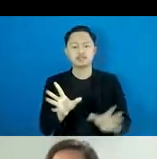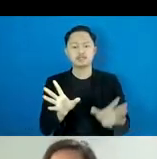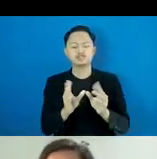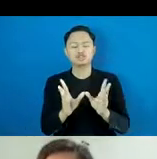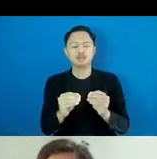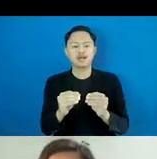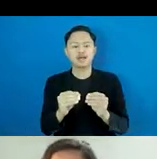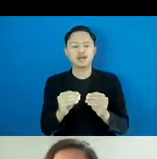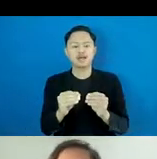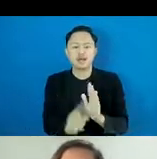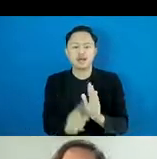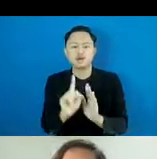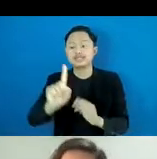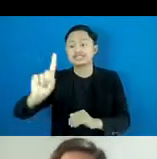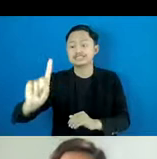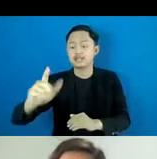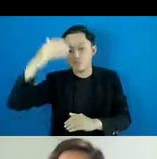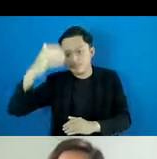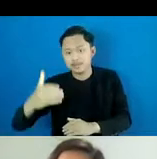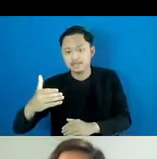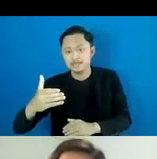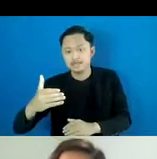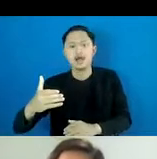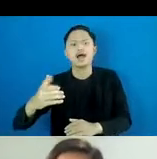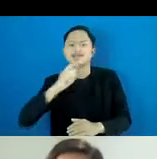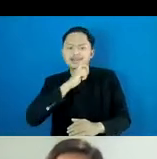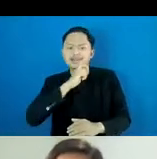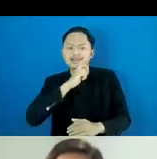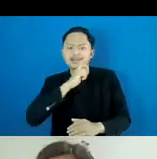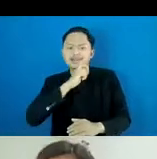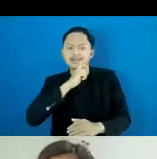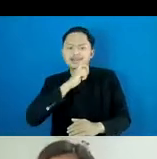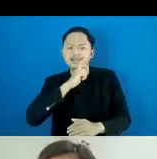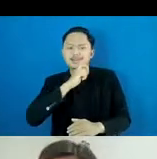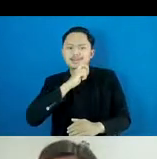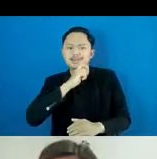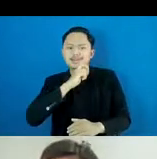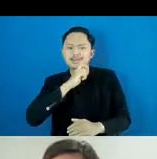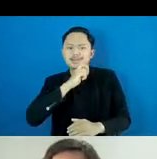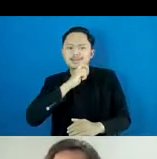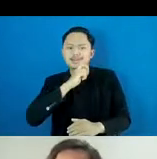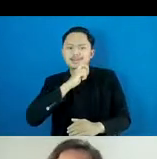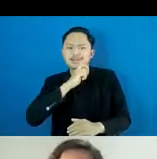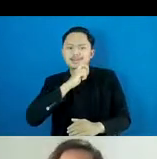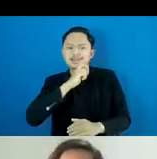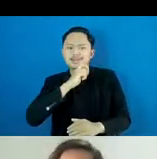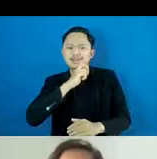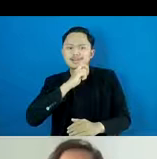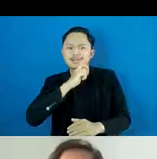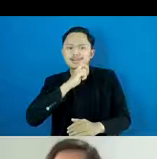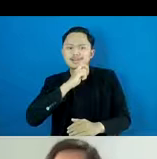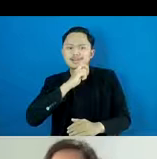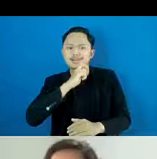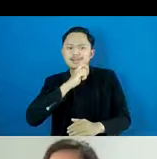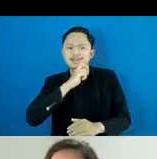the e-bus is lower than the total cost of ownership for the diesel bus. So that's why